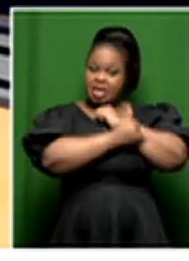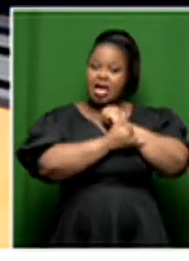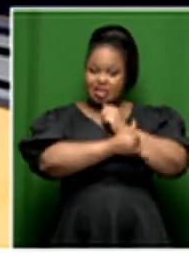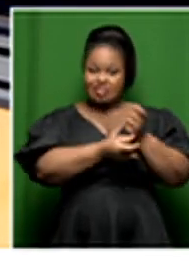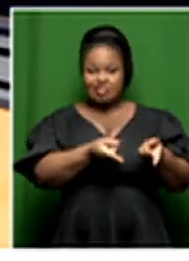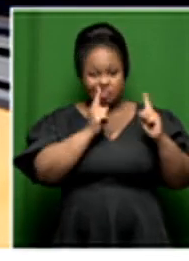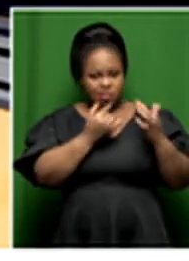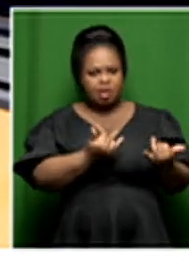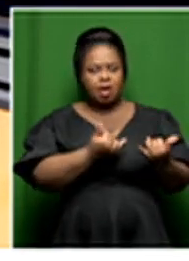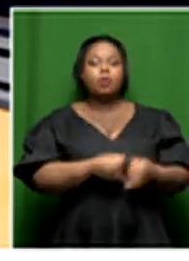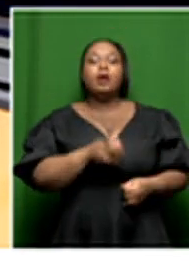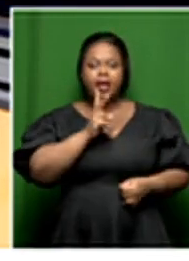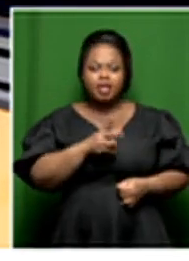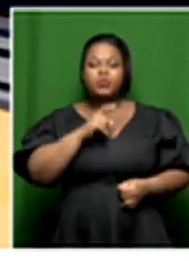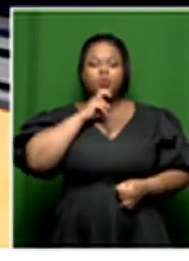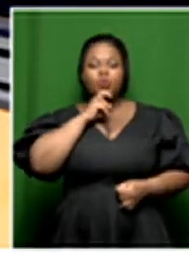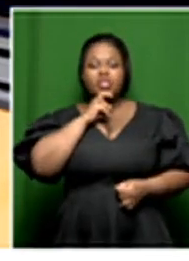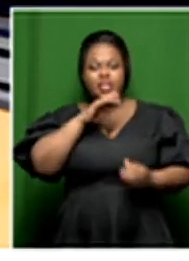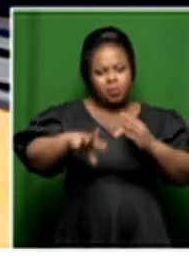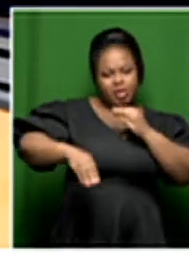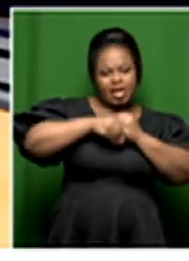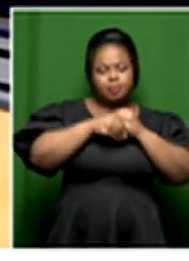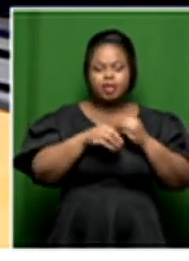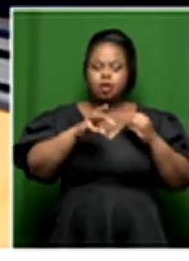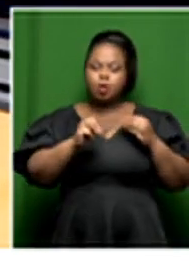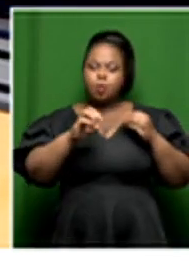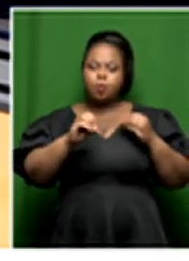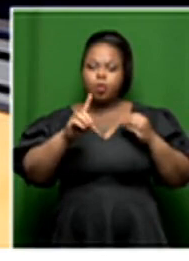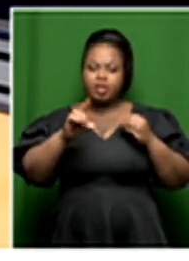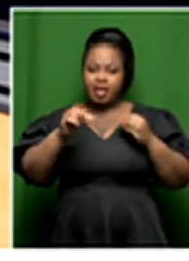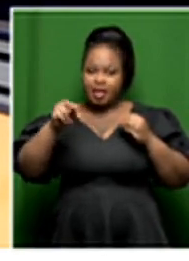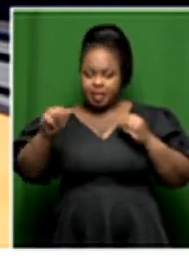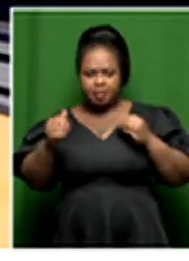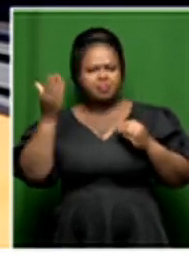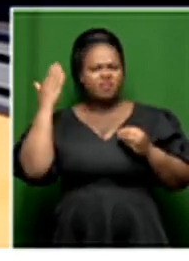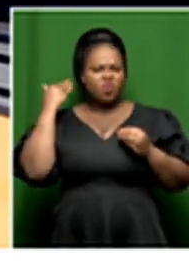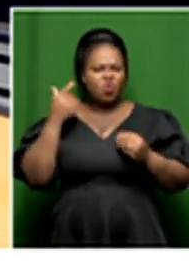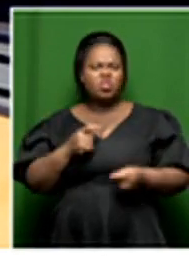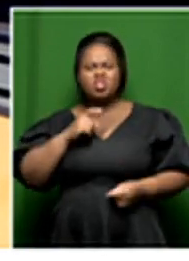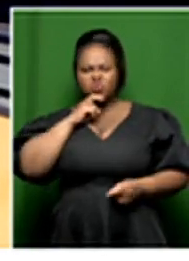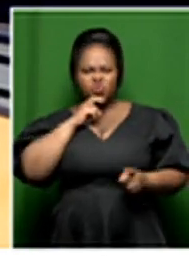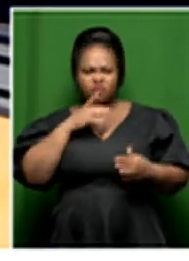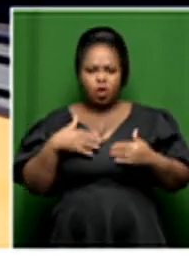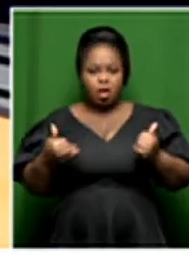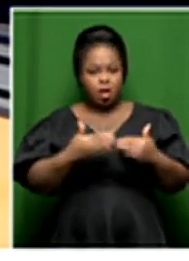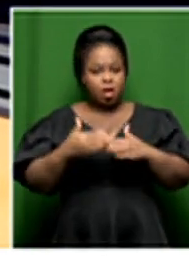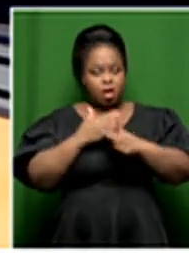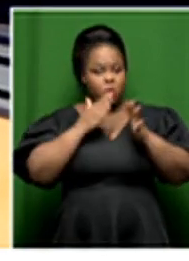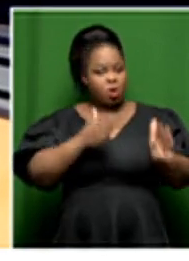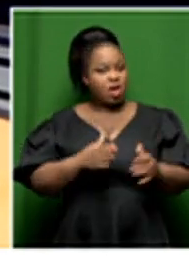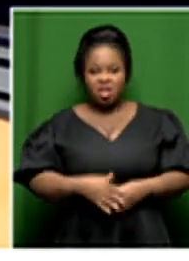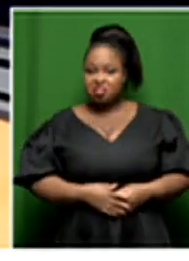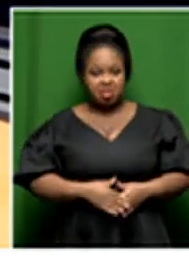dire situation. They're going to use the Moderna, and they used it on healthcare workers, and the efficacy on healthcare workers was